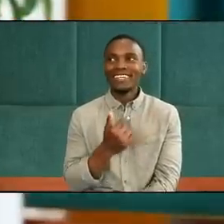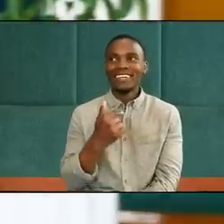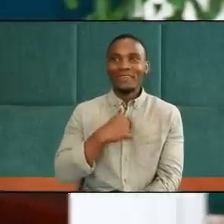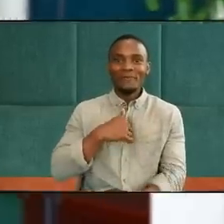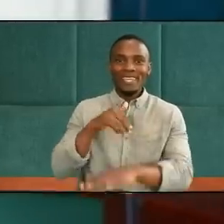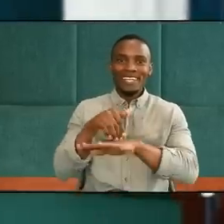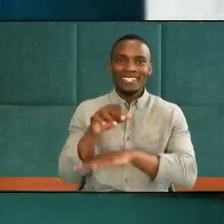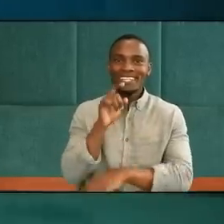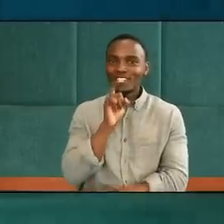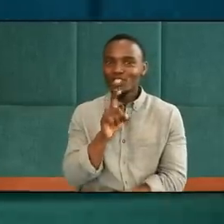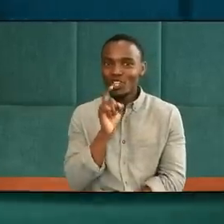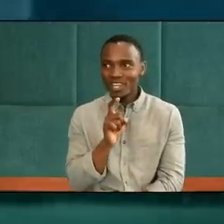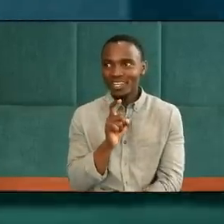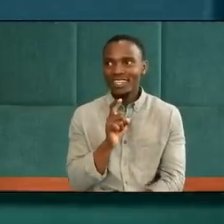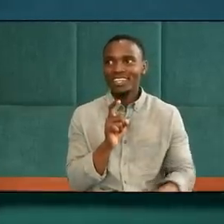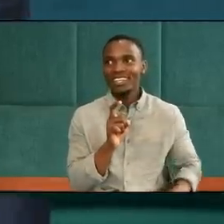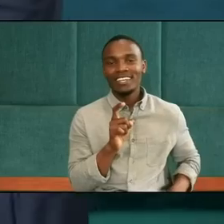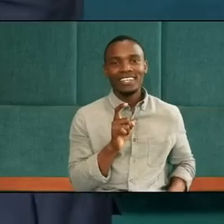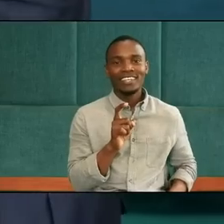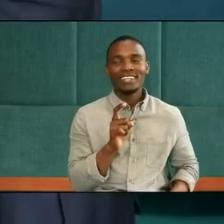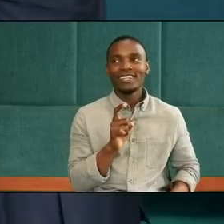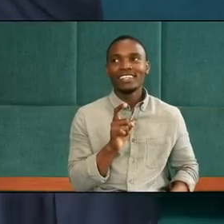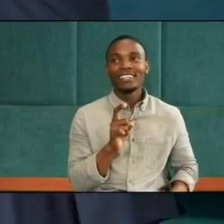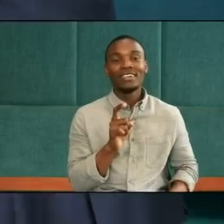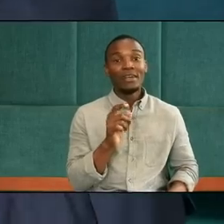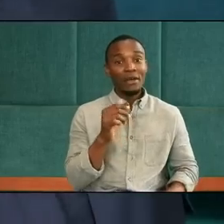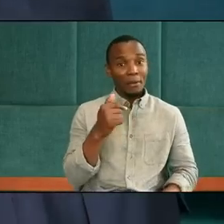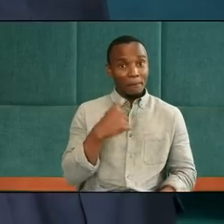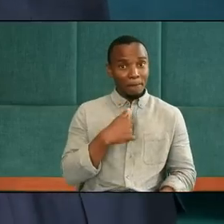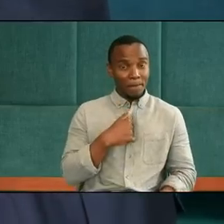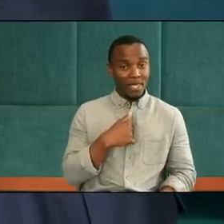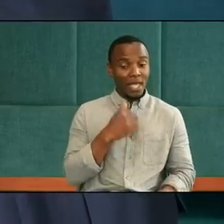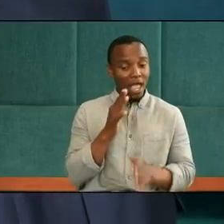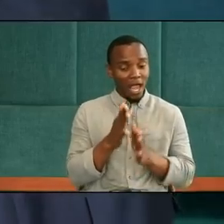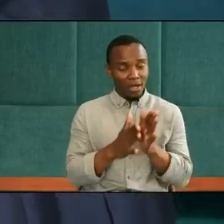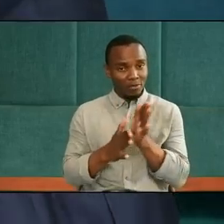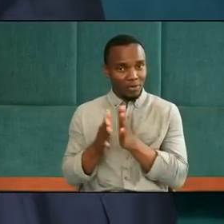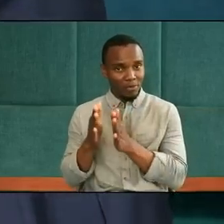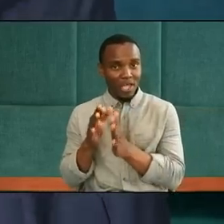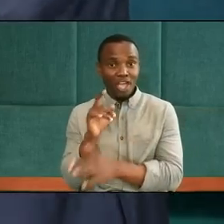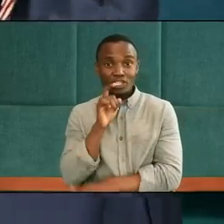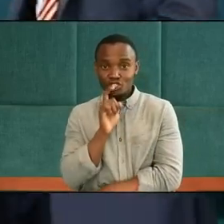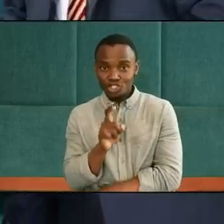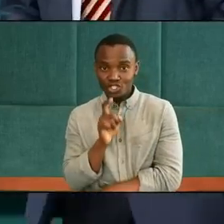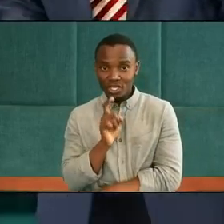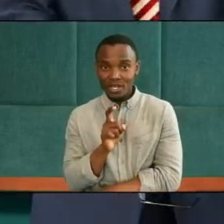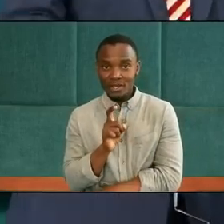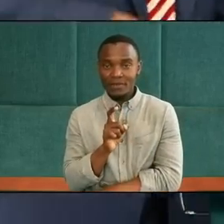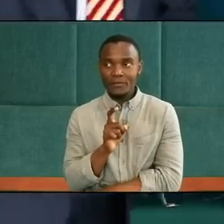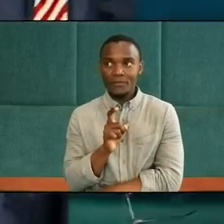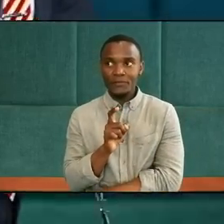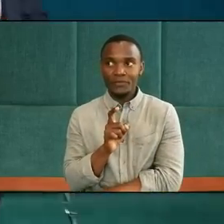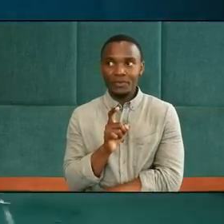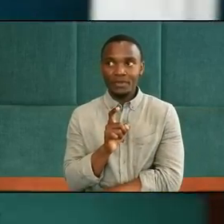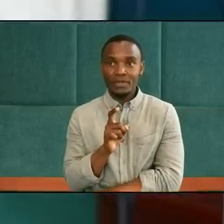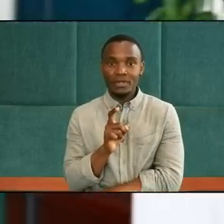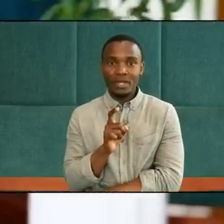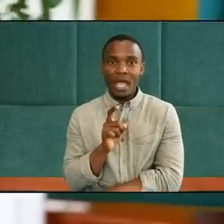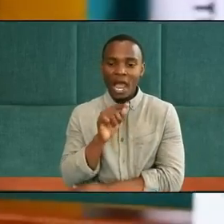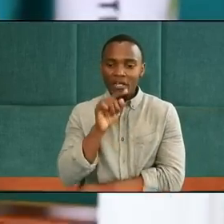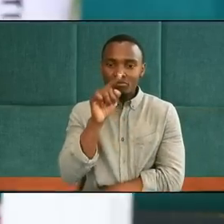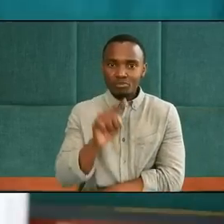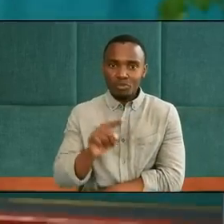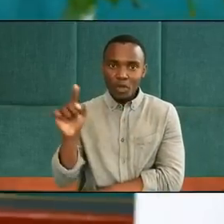Lord help us. I'm gonna put in place a rooster at the right